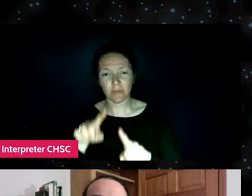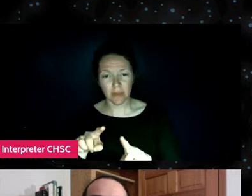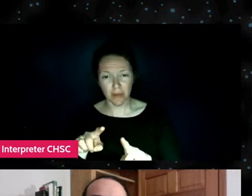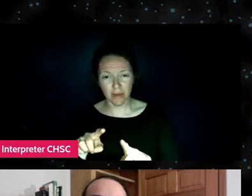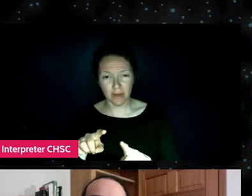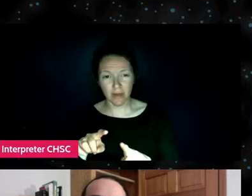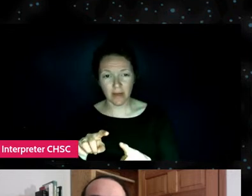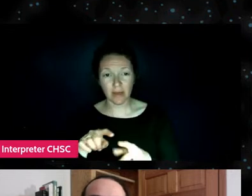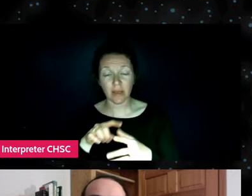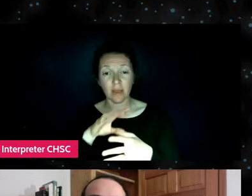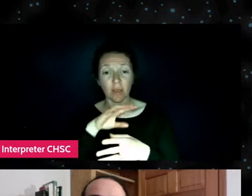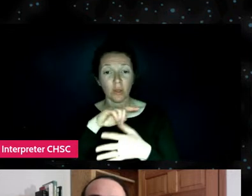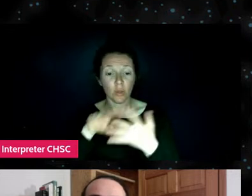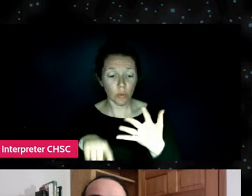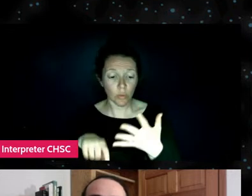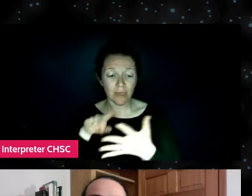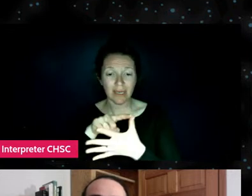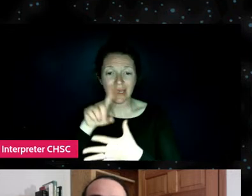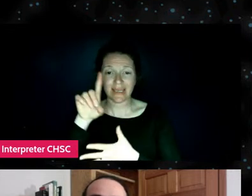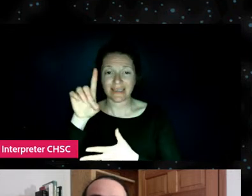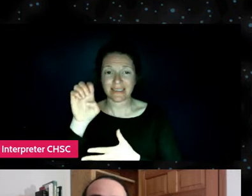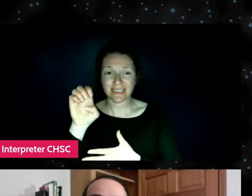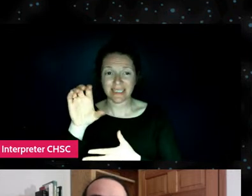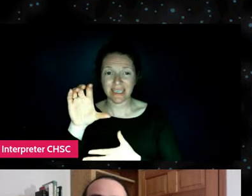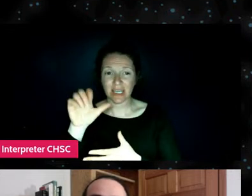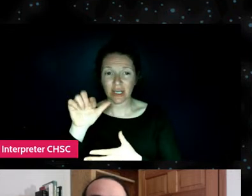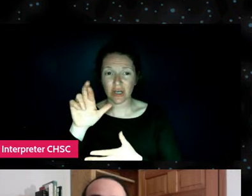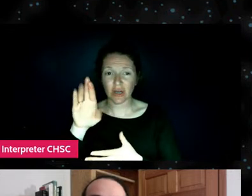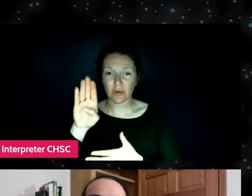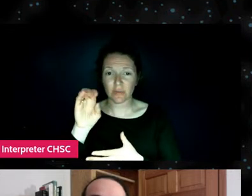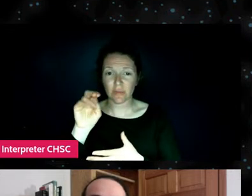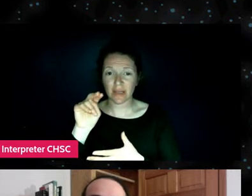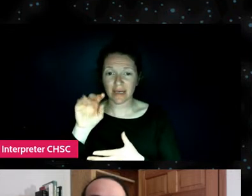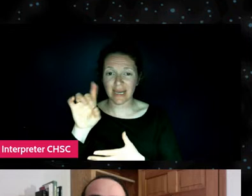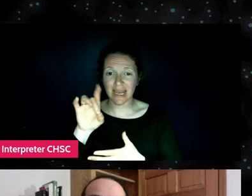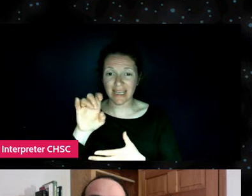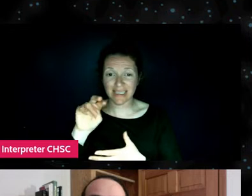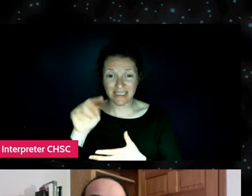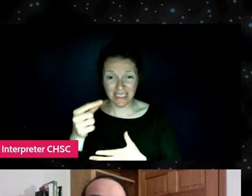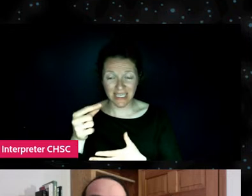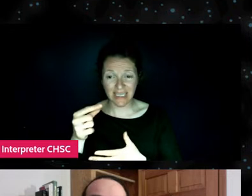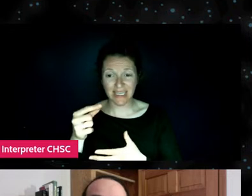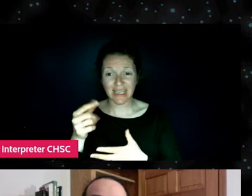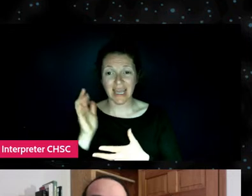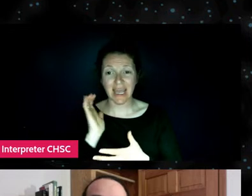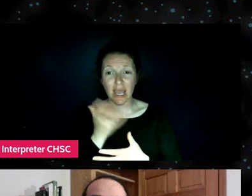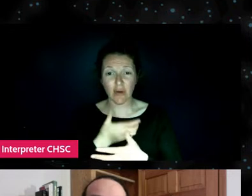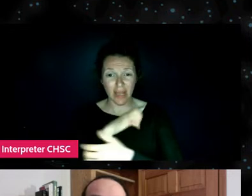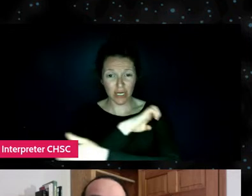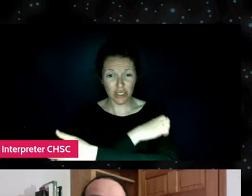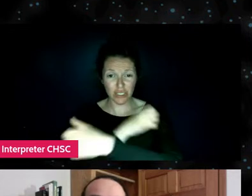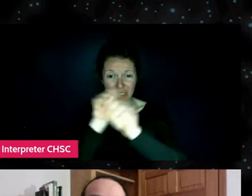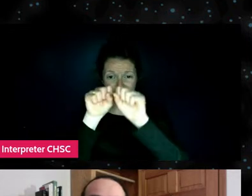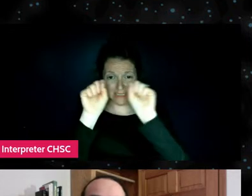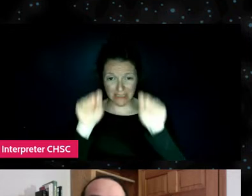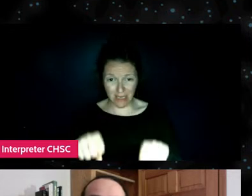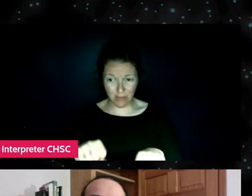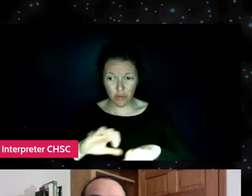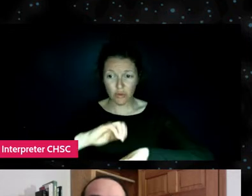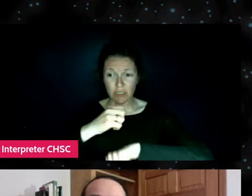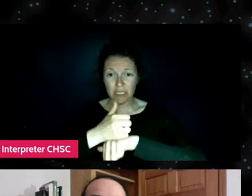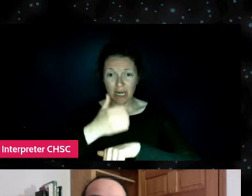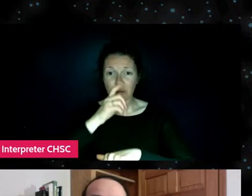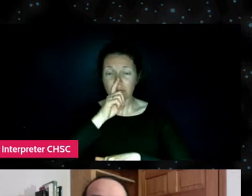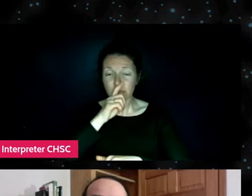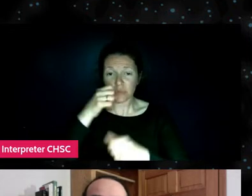include decarbonizing the U.S. energy system and putting in place, you know, concrete policies to move us off of